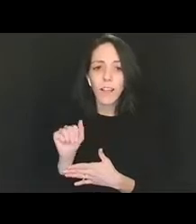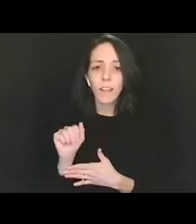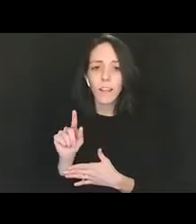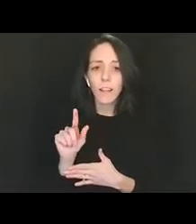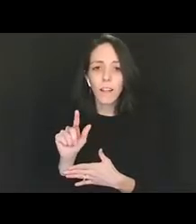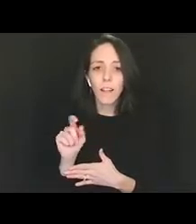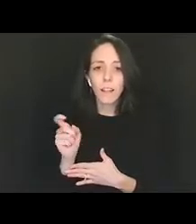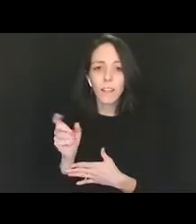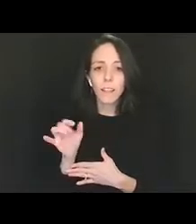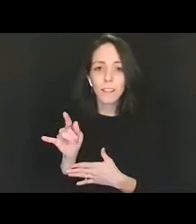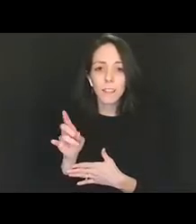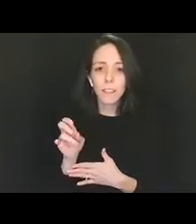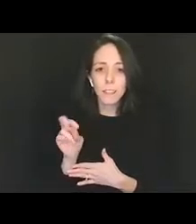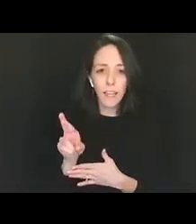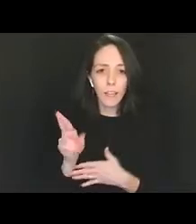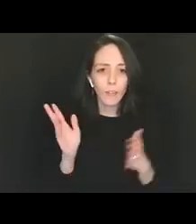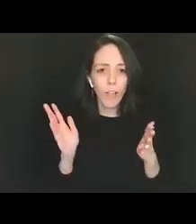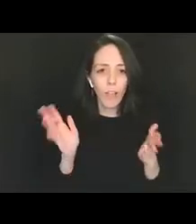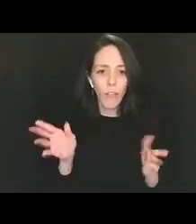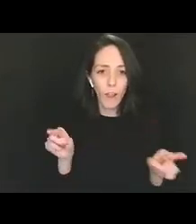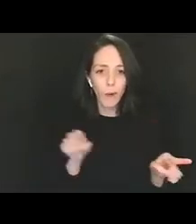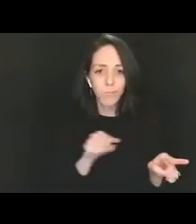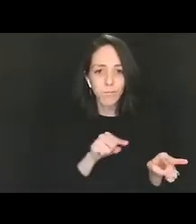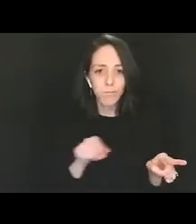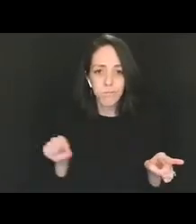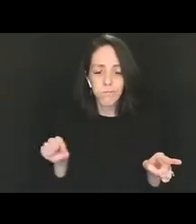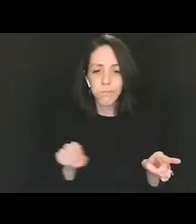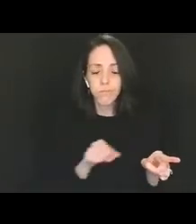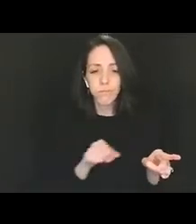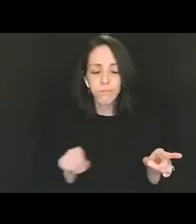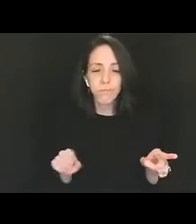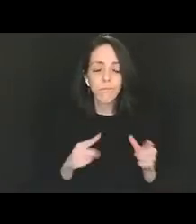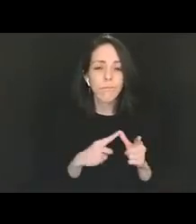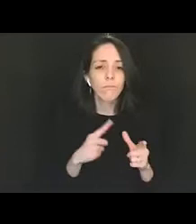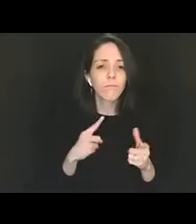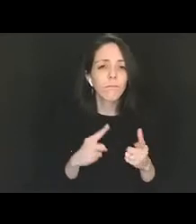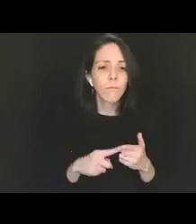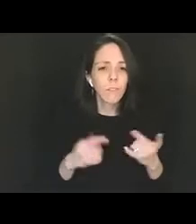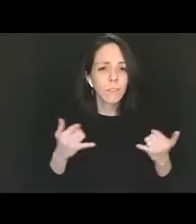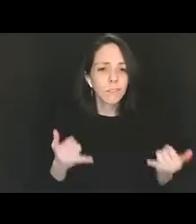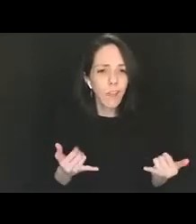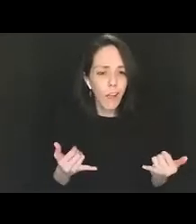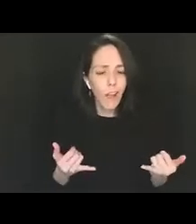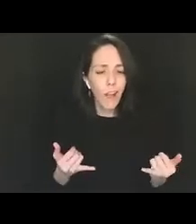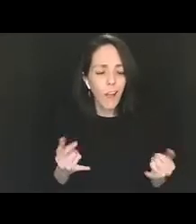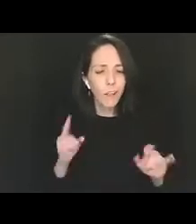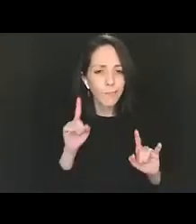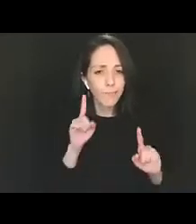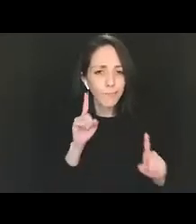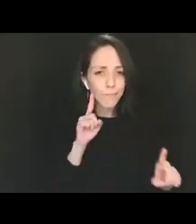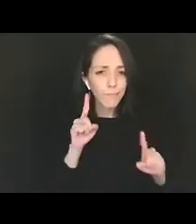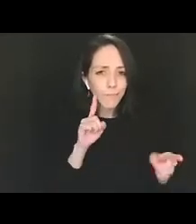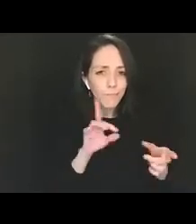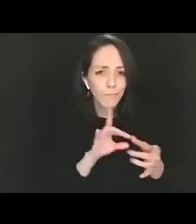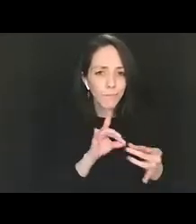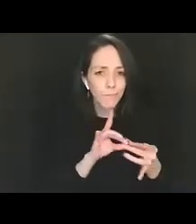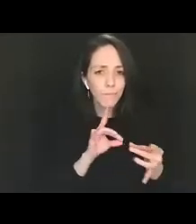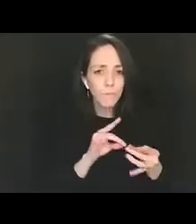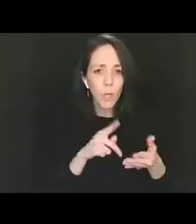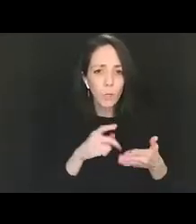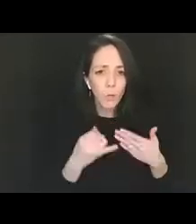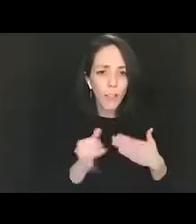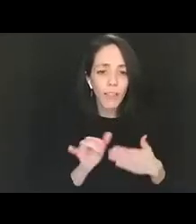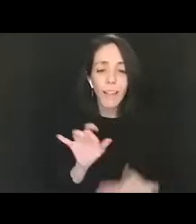And then here we go, hearing about projects like the 86